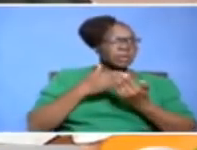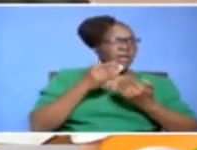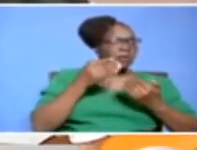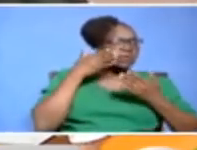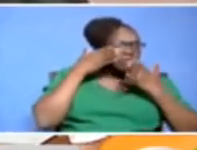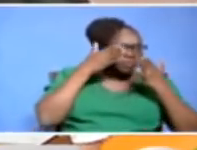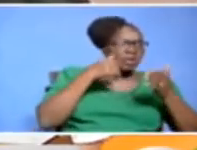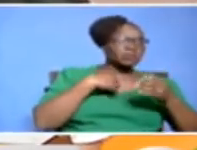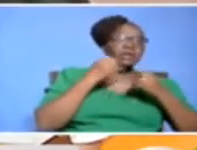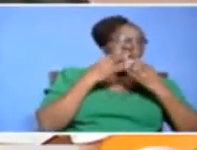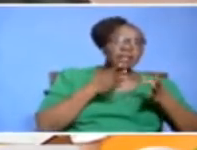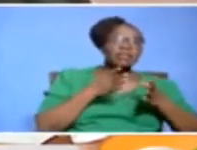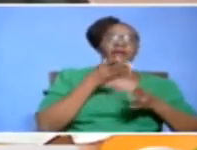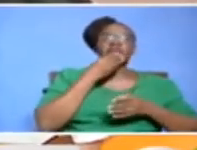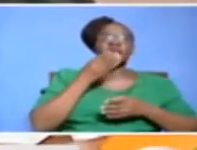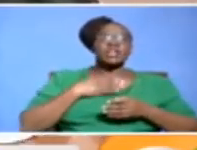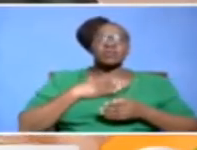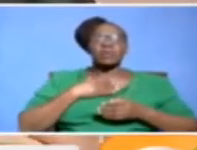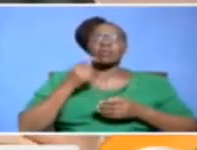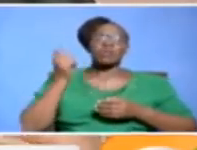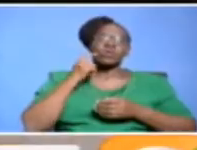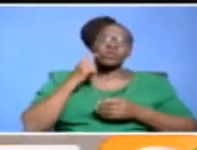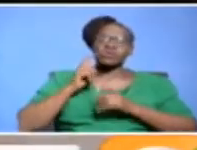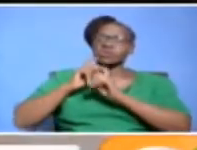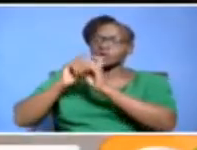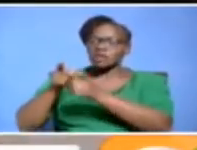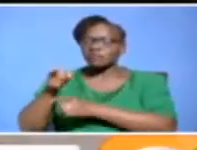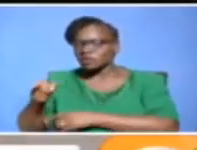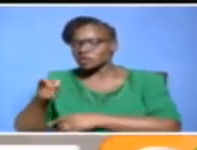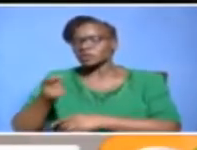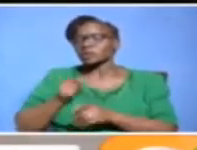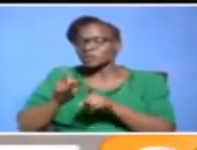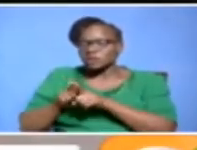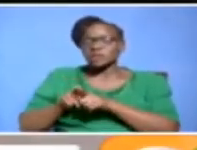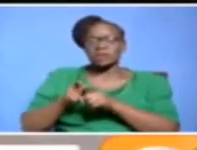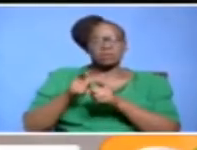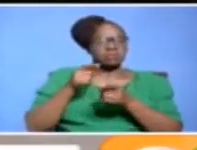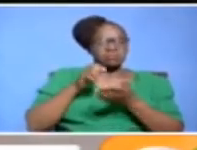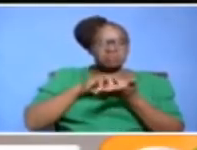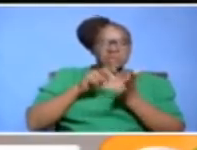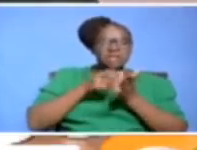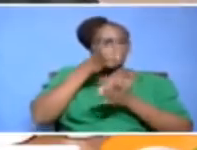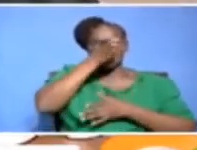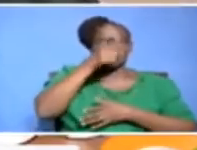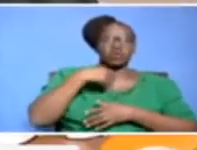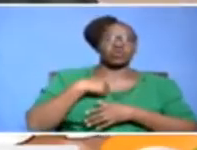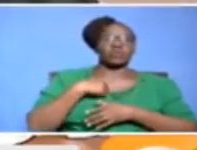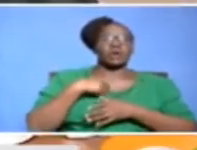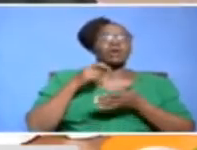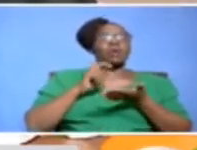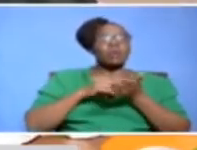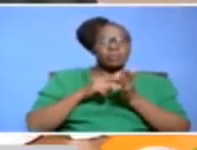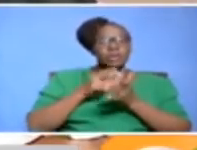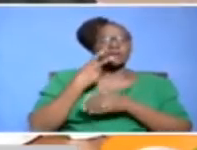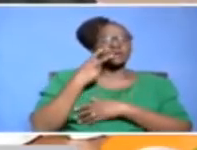brings a sweet for the girl, not me. You see, it's just a very sensitive issue. It's no longer a legal issue.